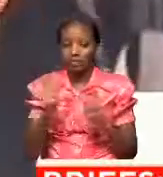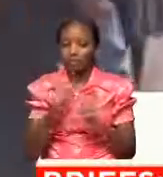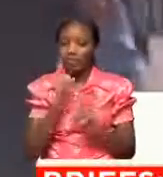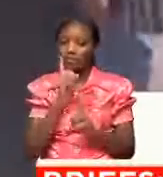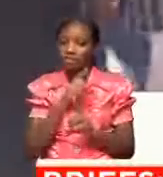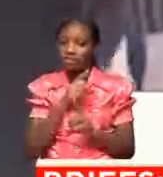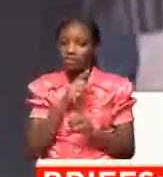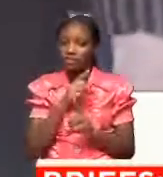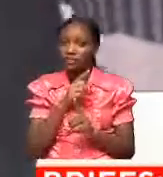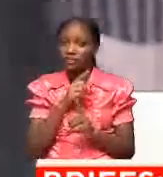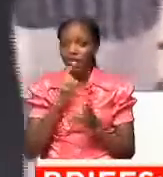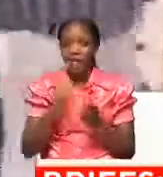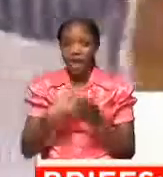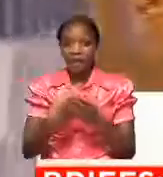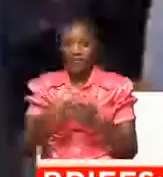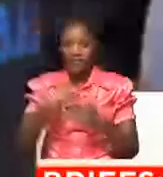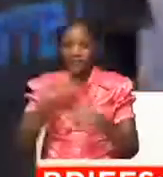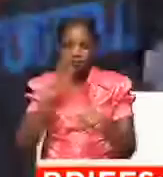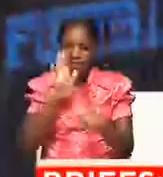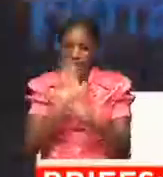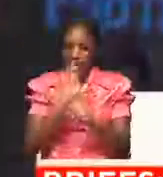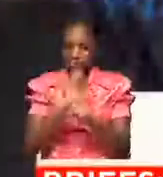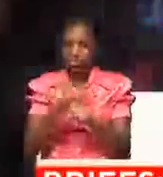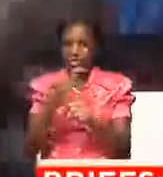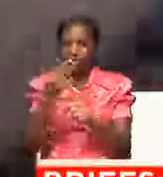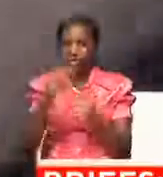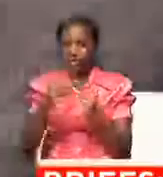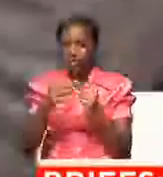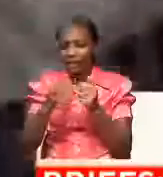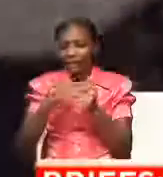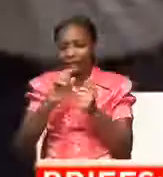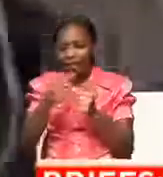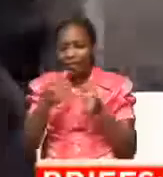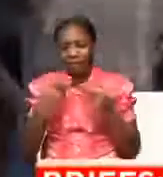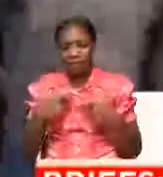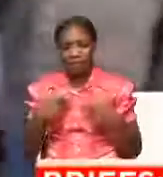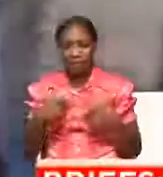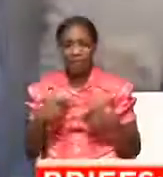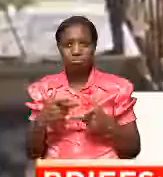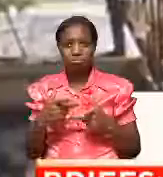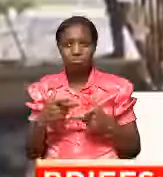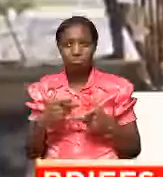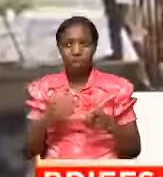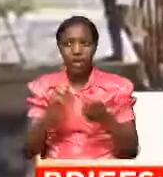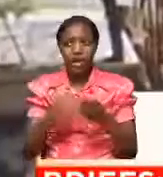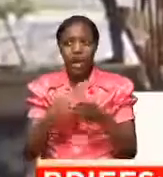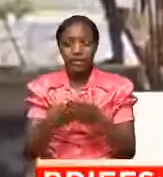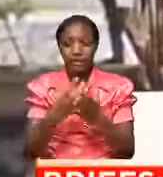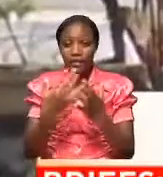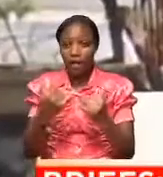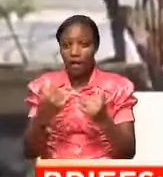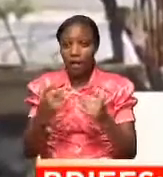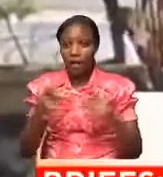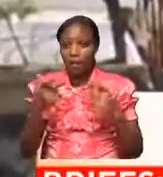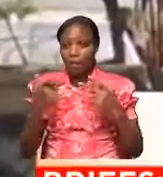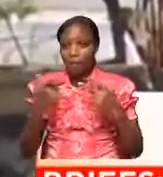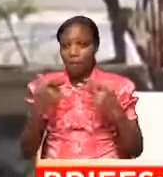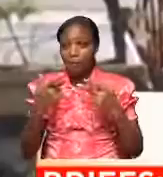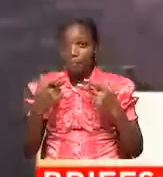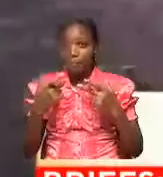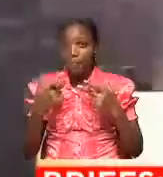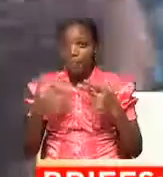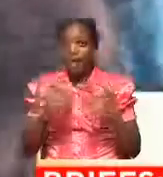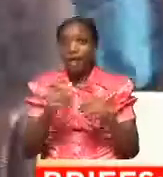free out of population of 28,000 people. This low turnout has irked area